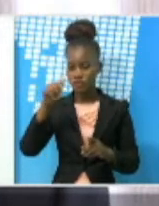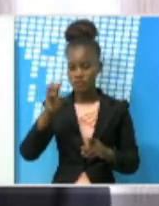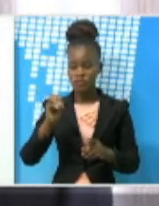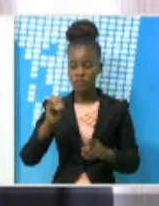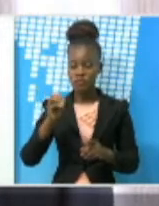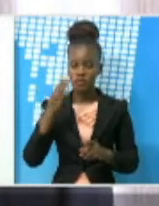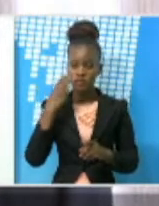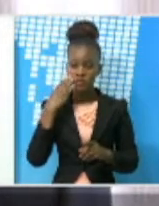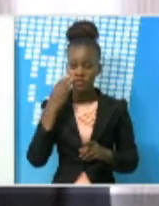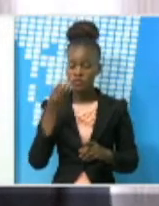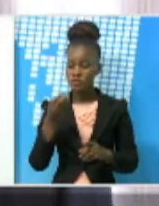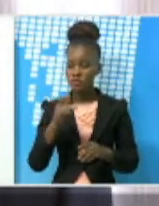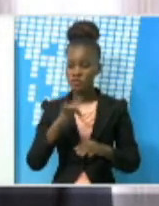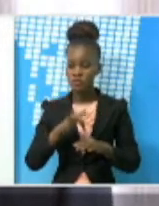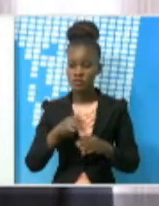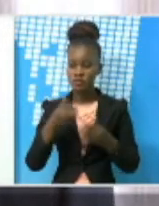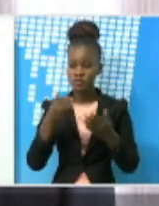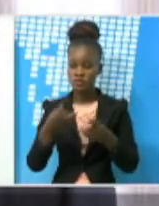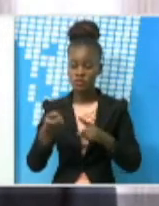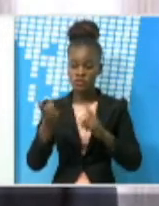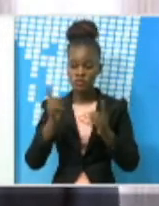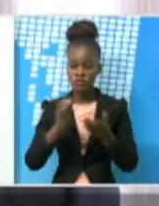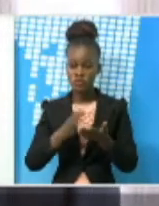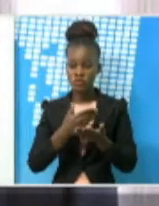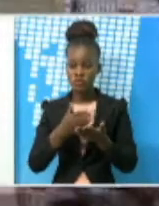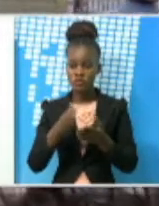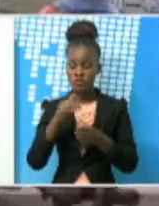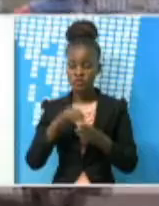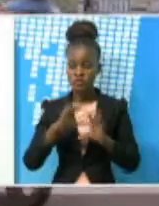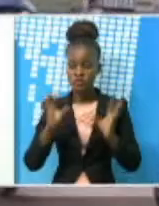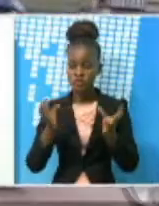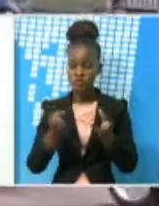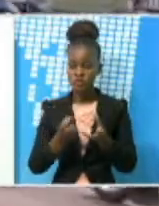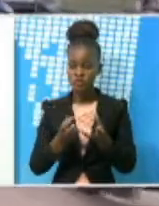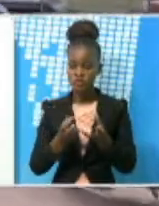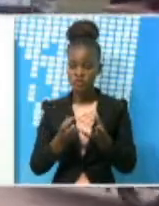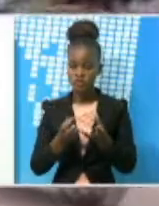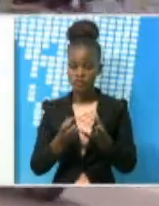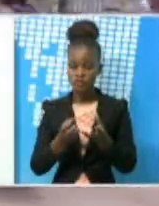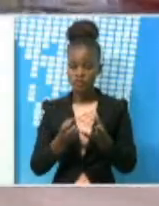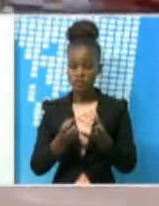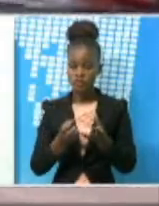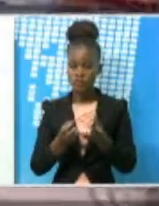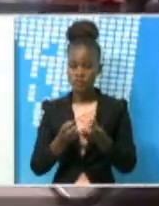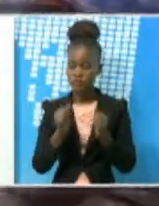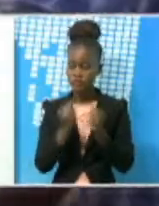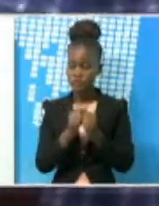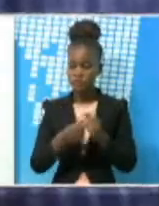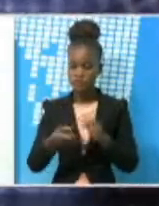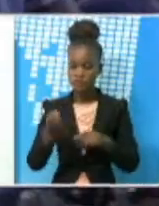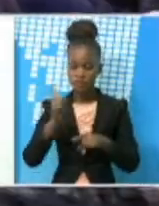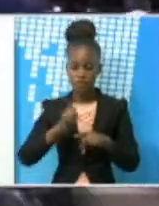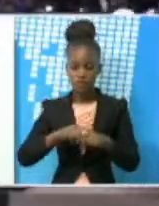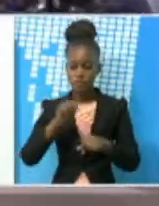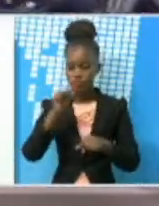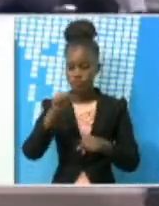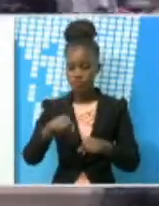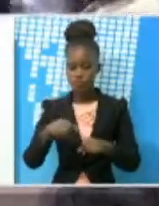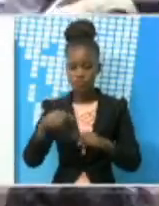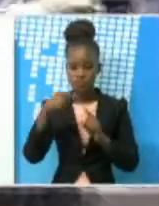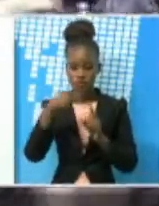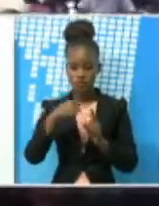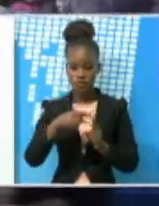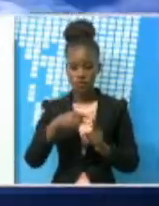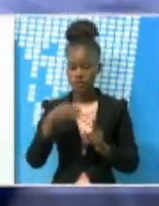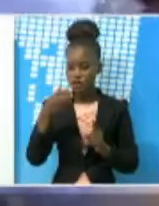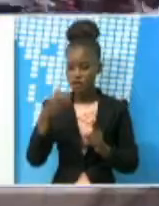shillings that we are going to disburse to the groups. With effective implementation and management, these